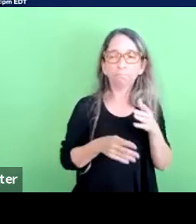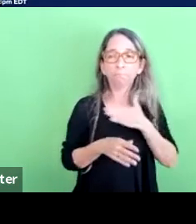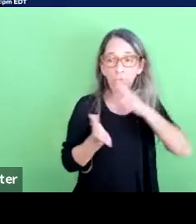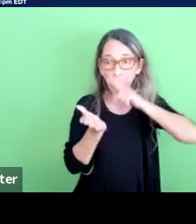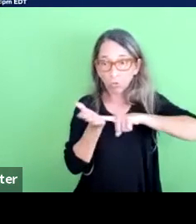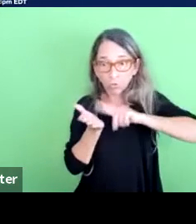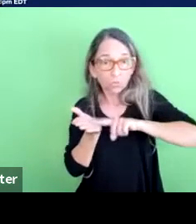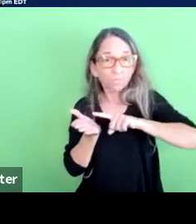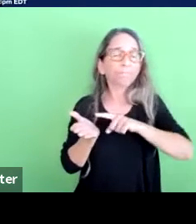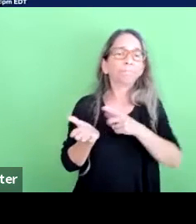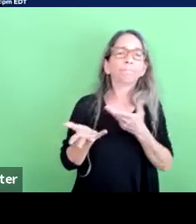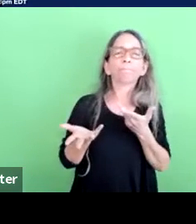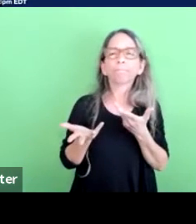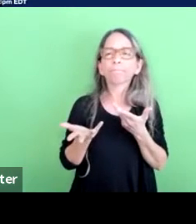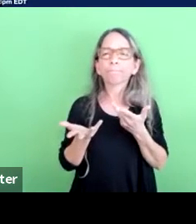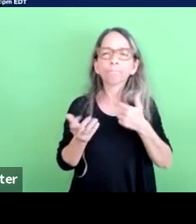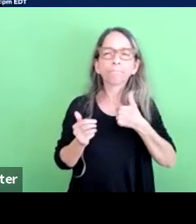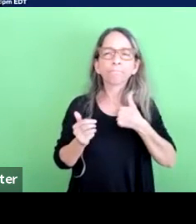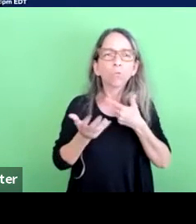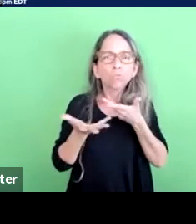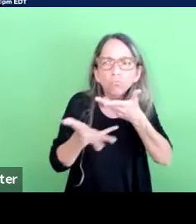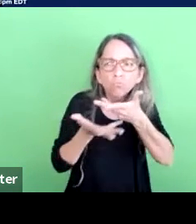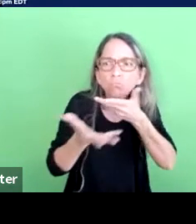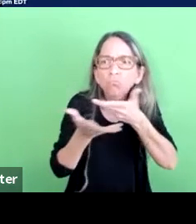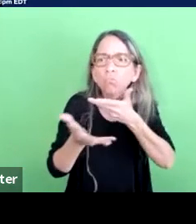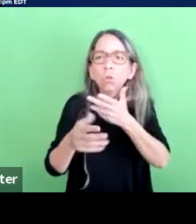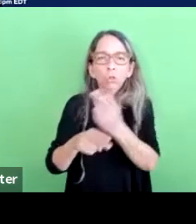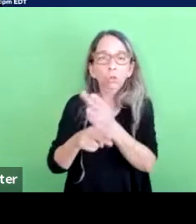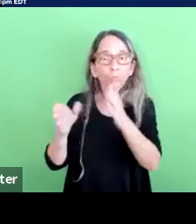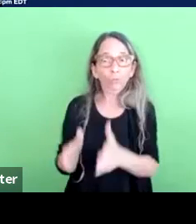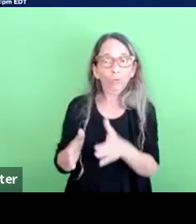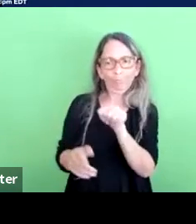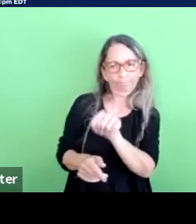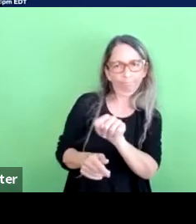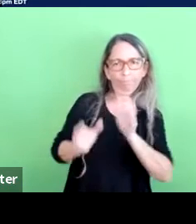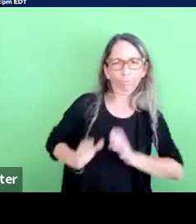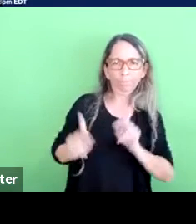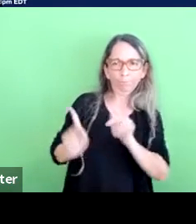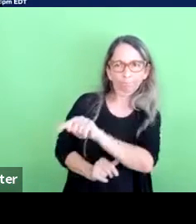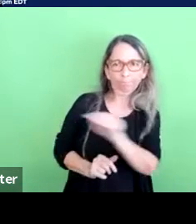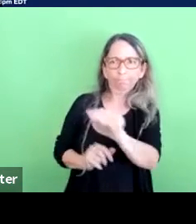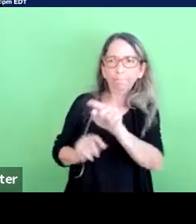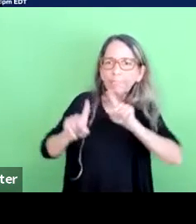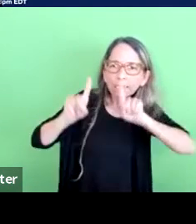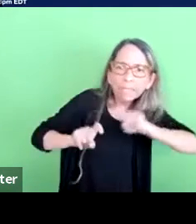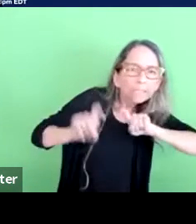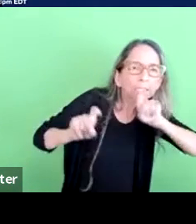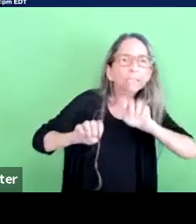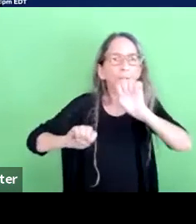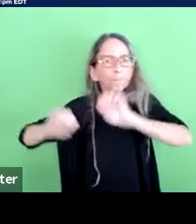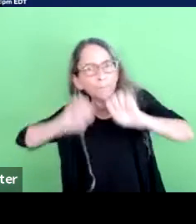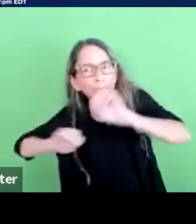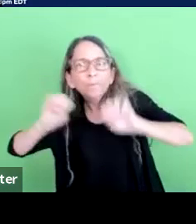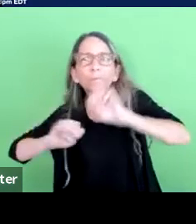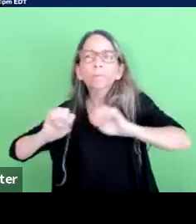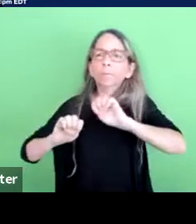I work with users. I actually do quite a bit of experimentation. We enroll volunteers, show